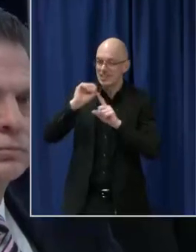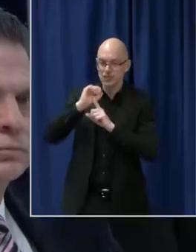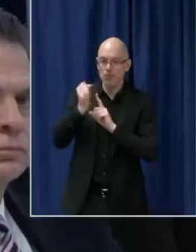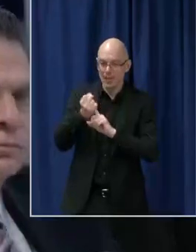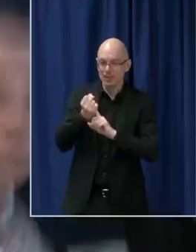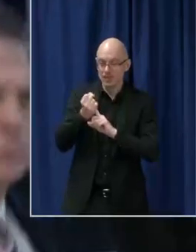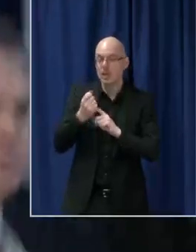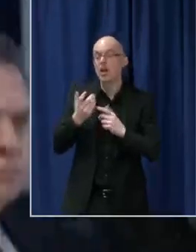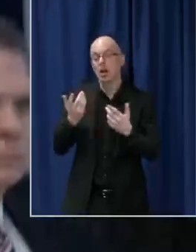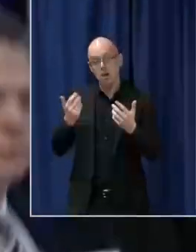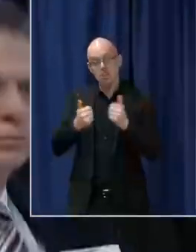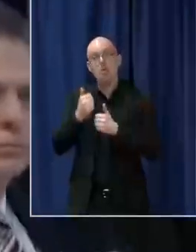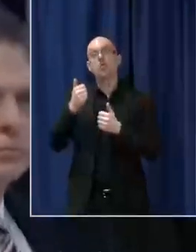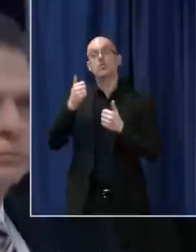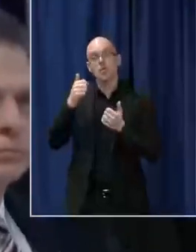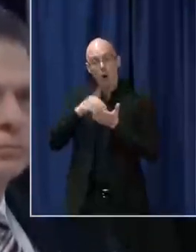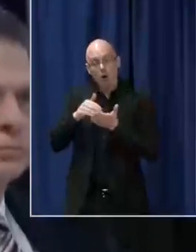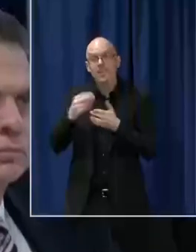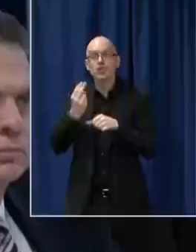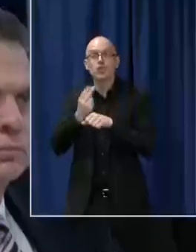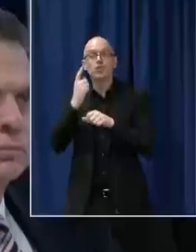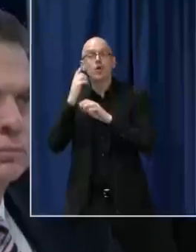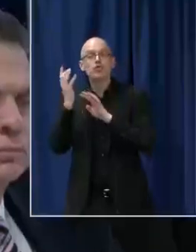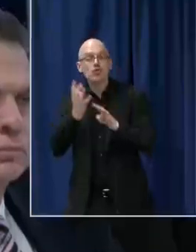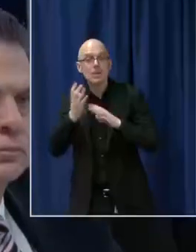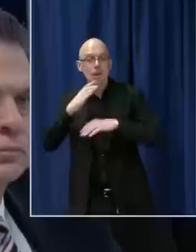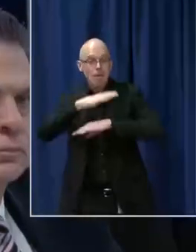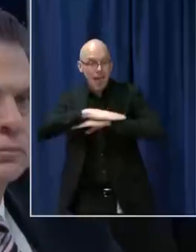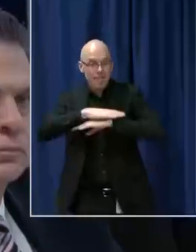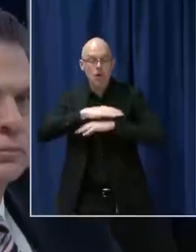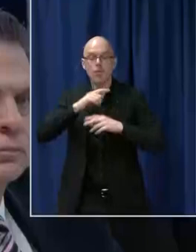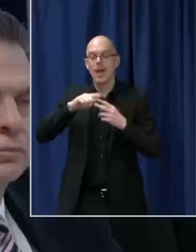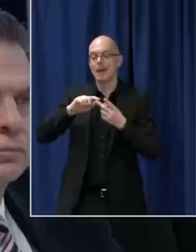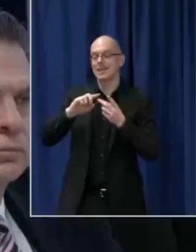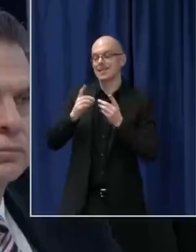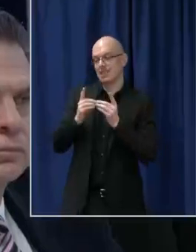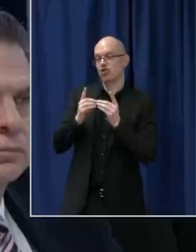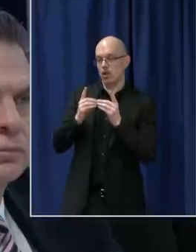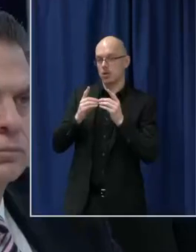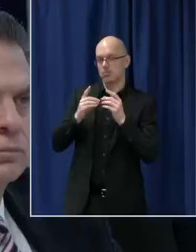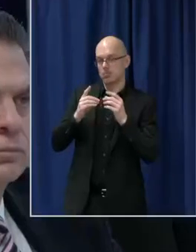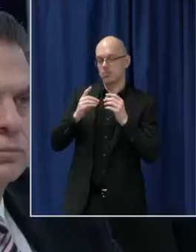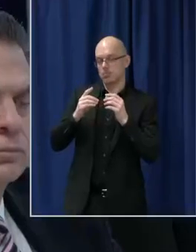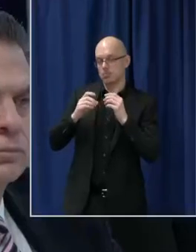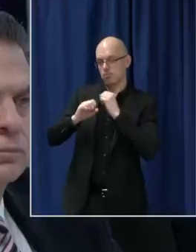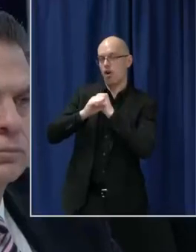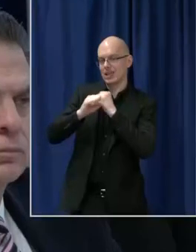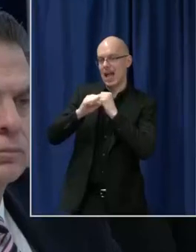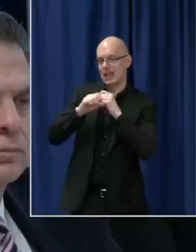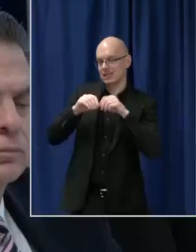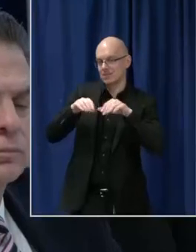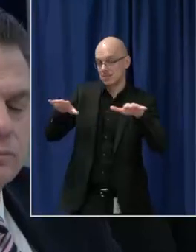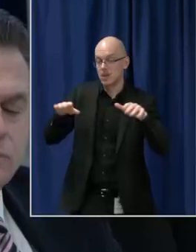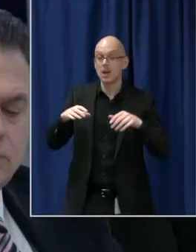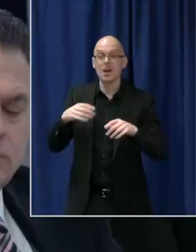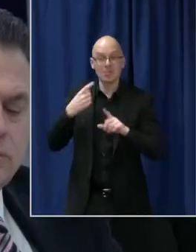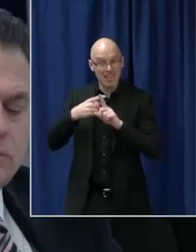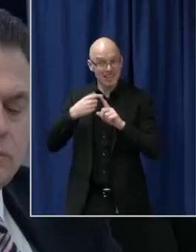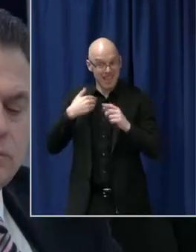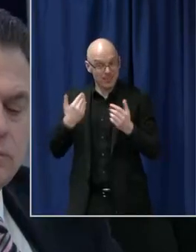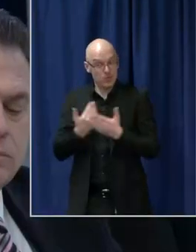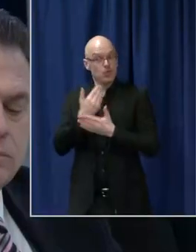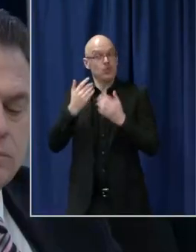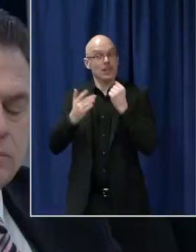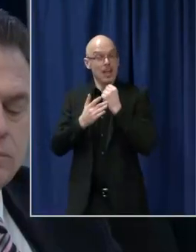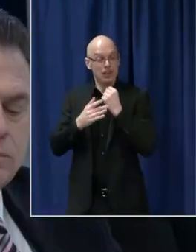on streaming platforms and digital broadcasts. There are also emerging technologies, such as new immersive